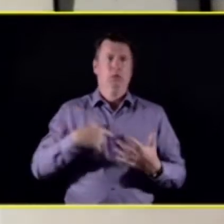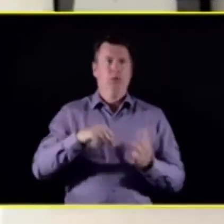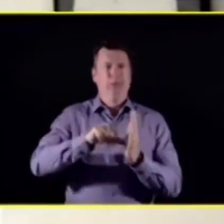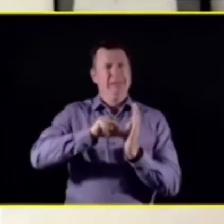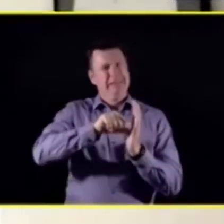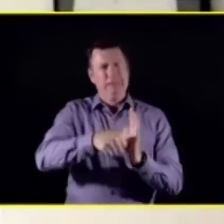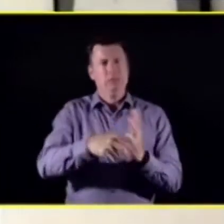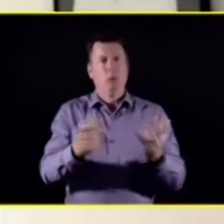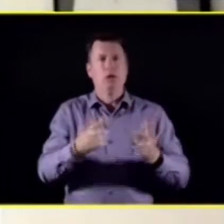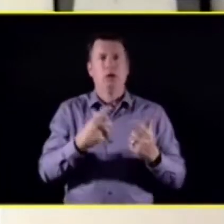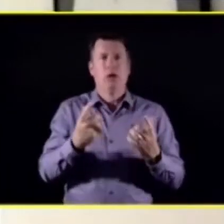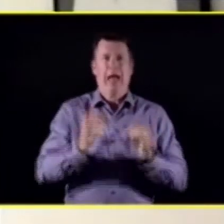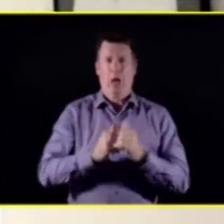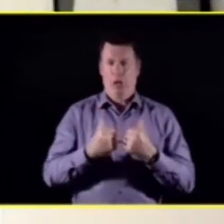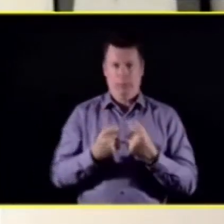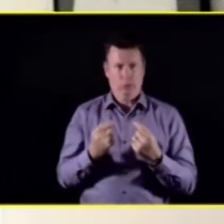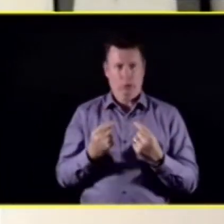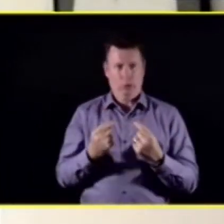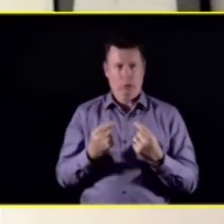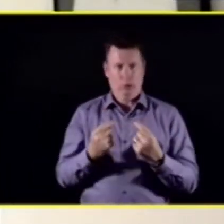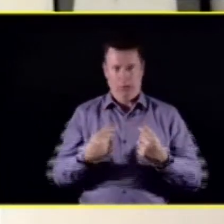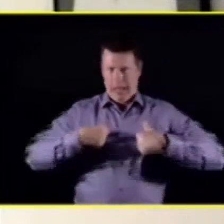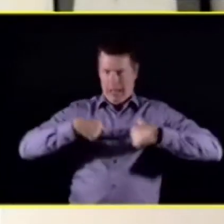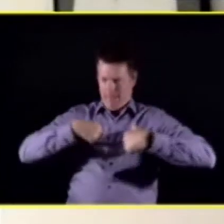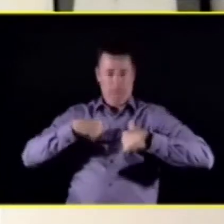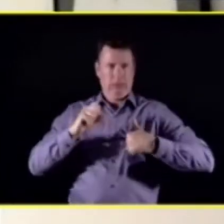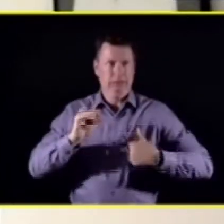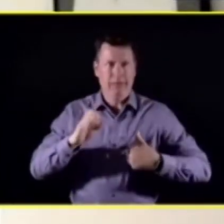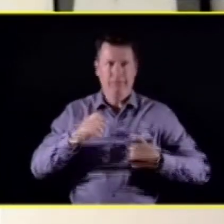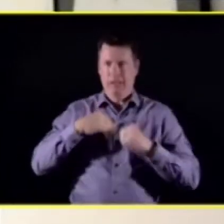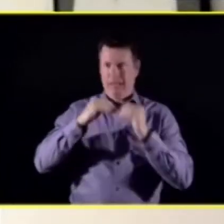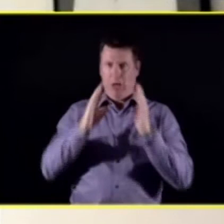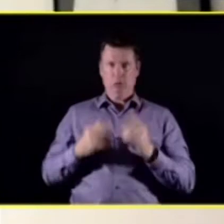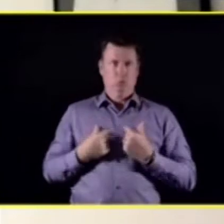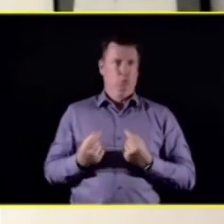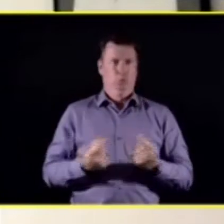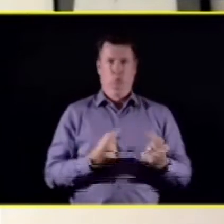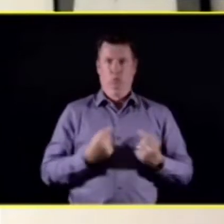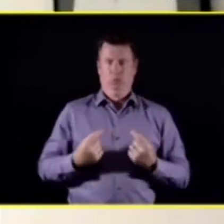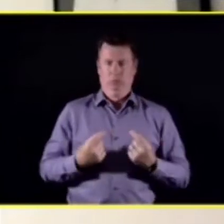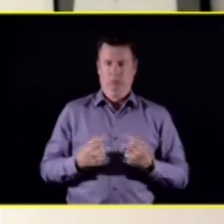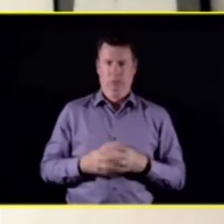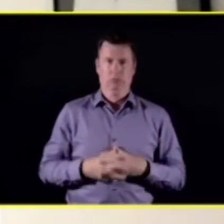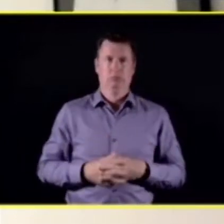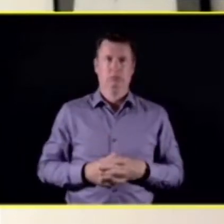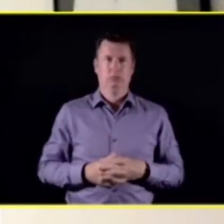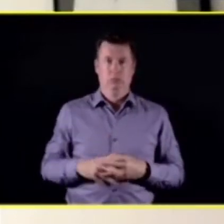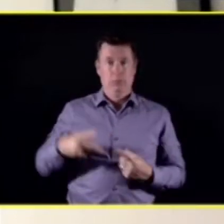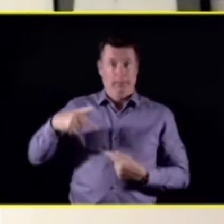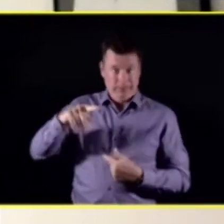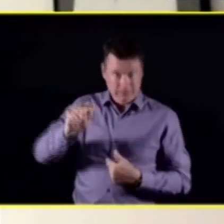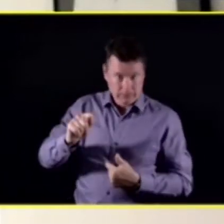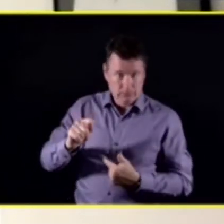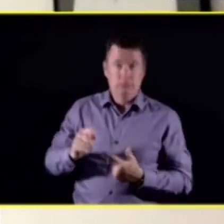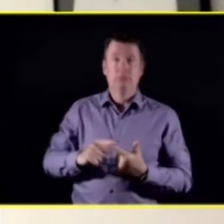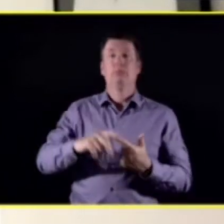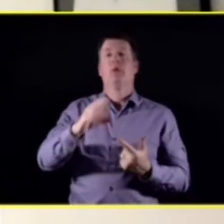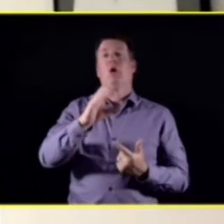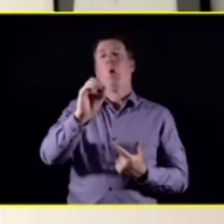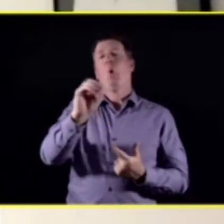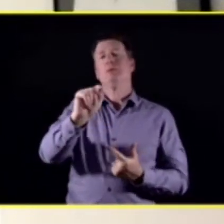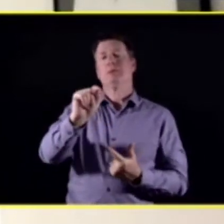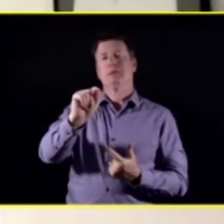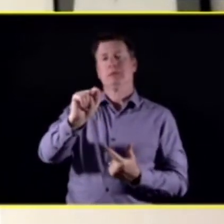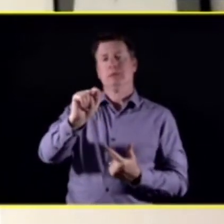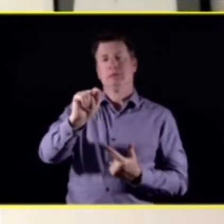therapy, which is continuing even to this day. The nurse stayed a couple weeks. The physical therapist